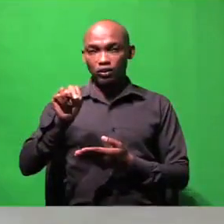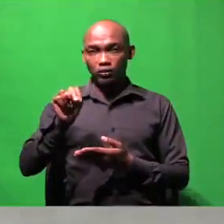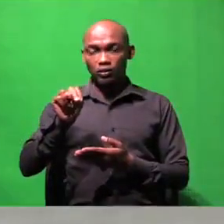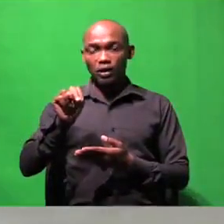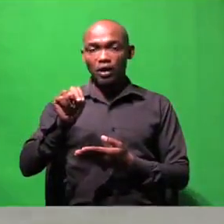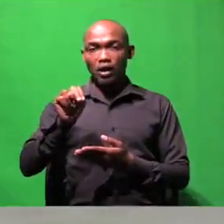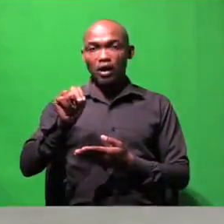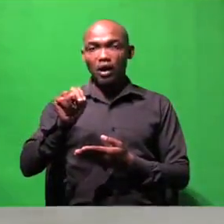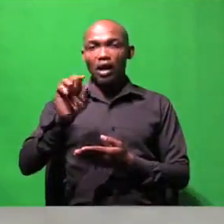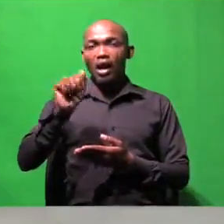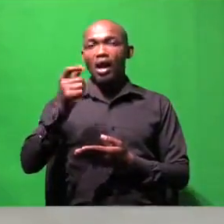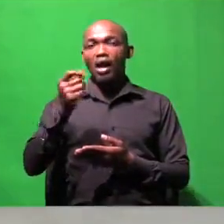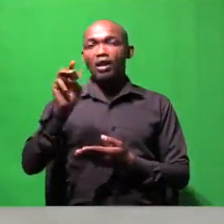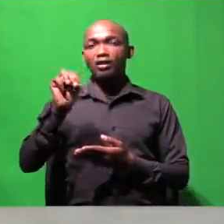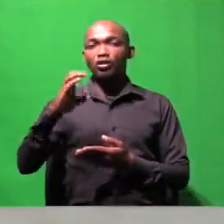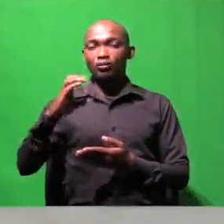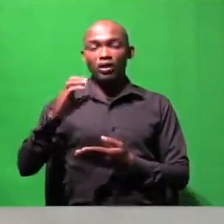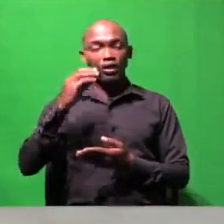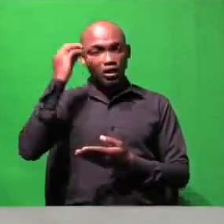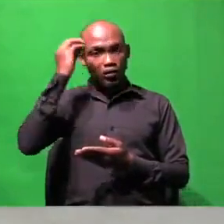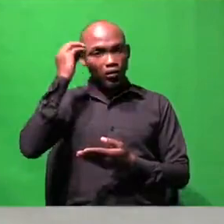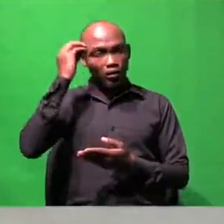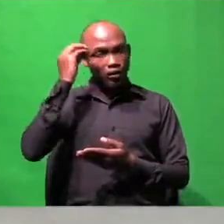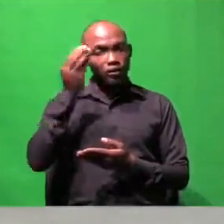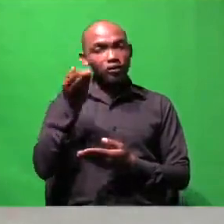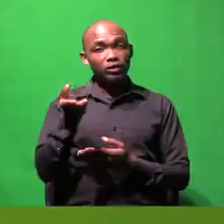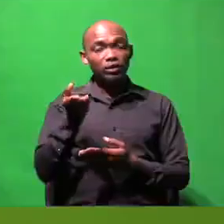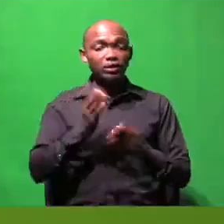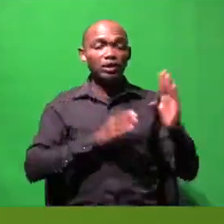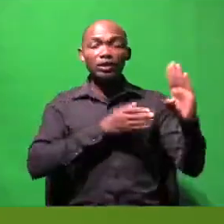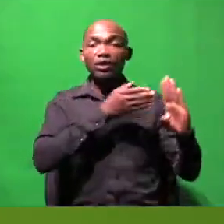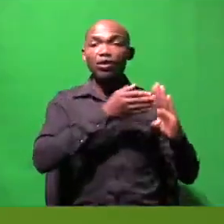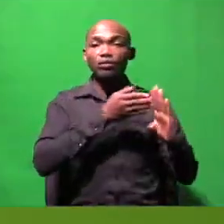So that is our objective today.